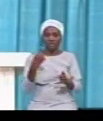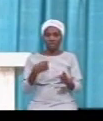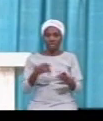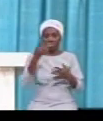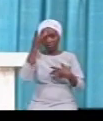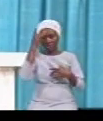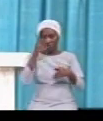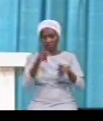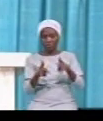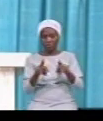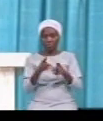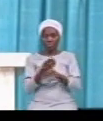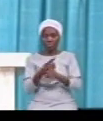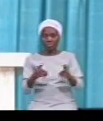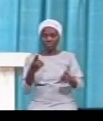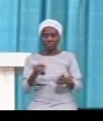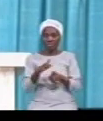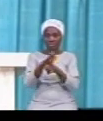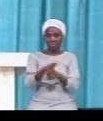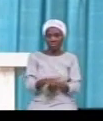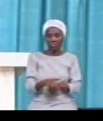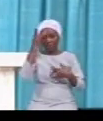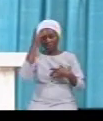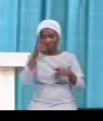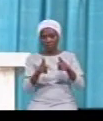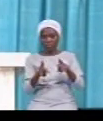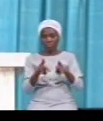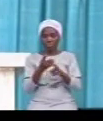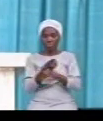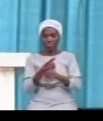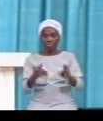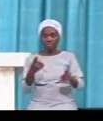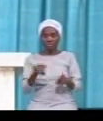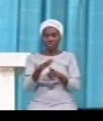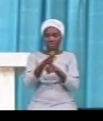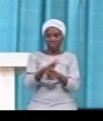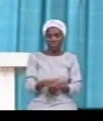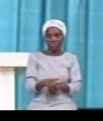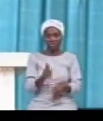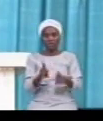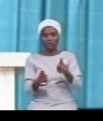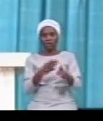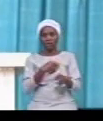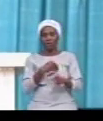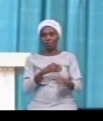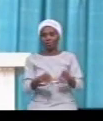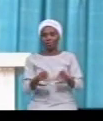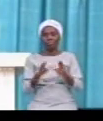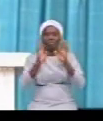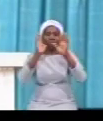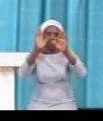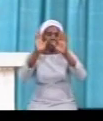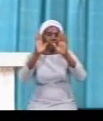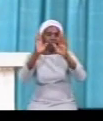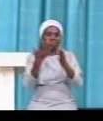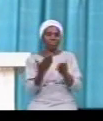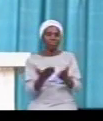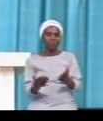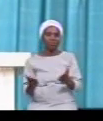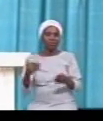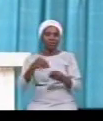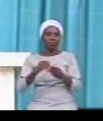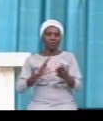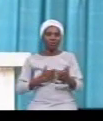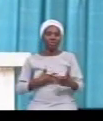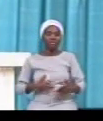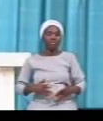oppressed. He will do marvelous things, wonderful things in our midst. He will do marvelous things, wonderful things in our midst. Let's worship him, let's